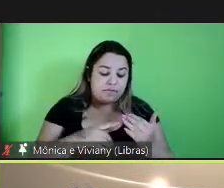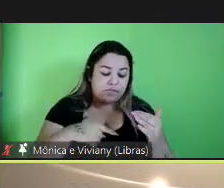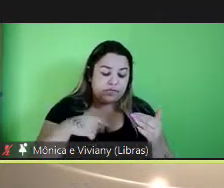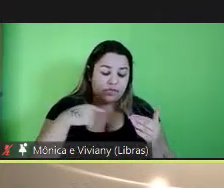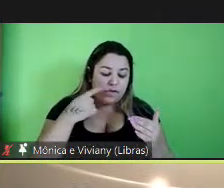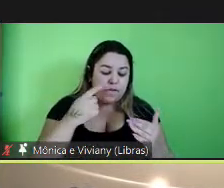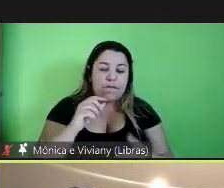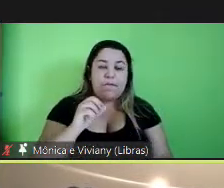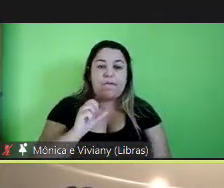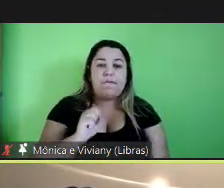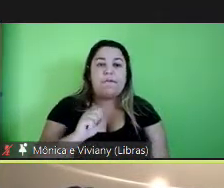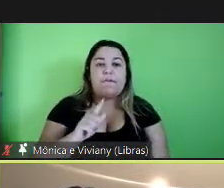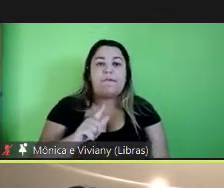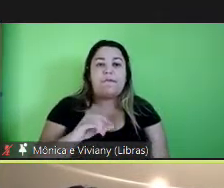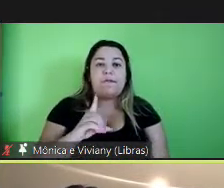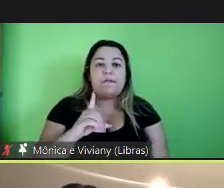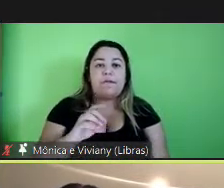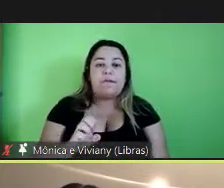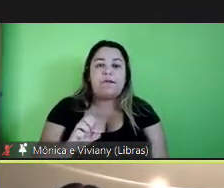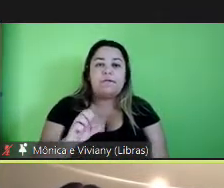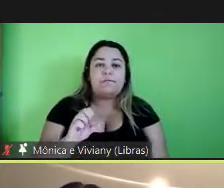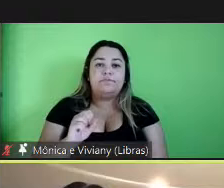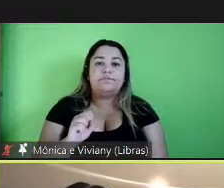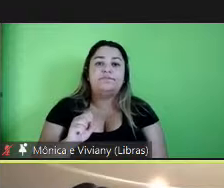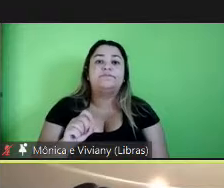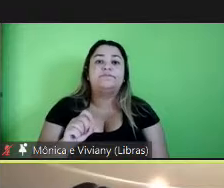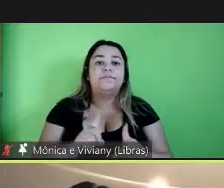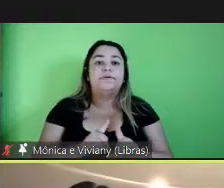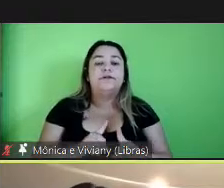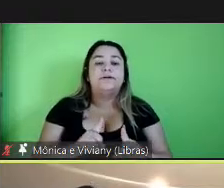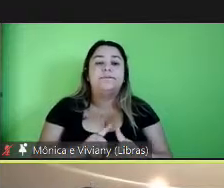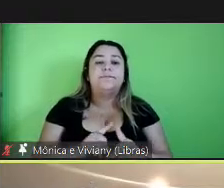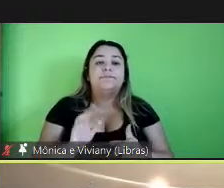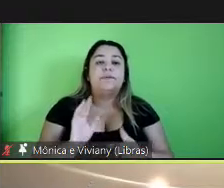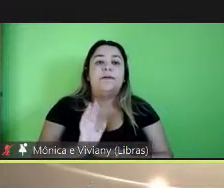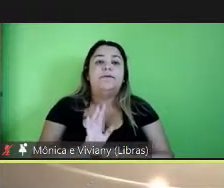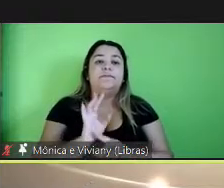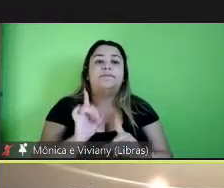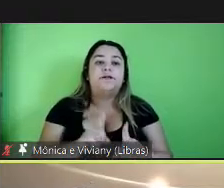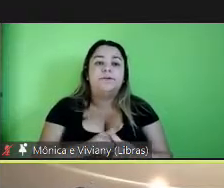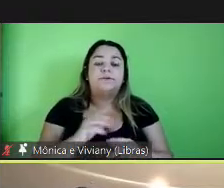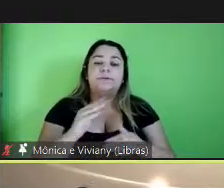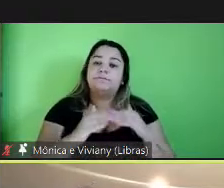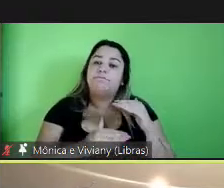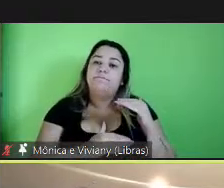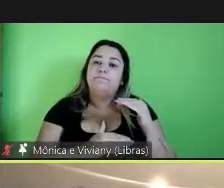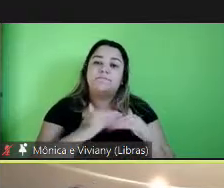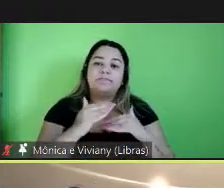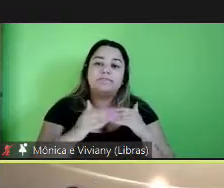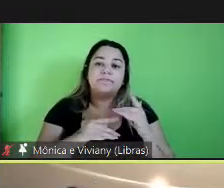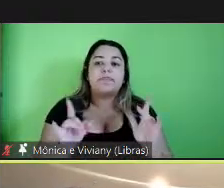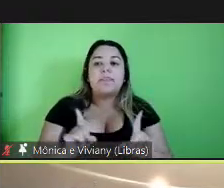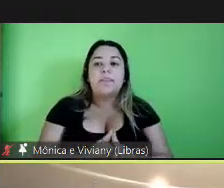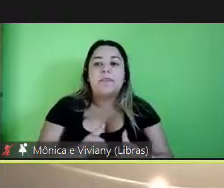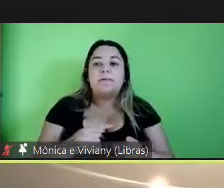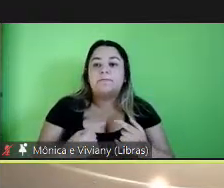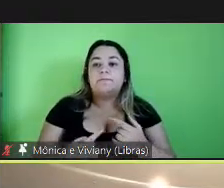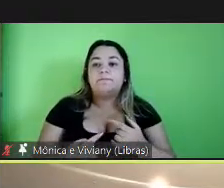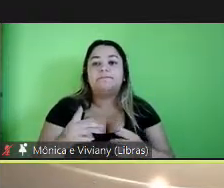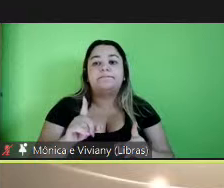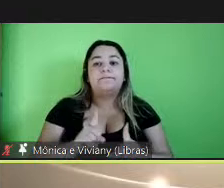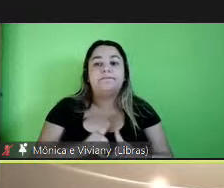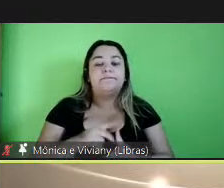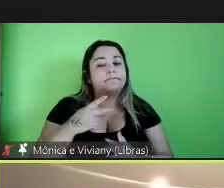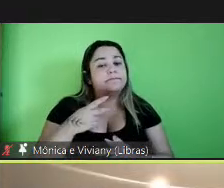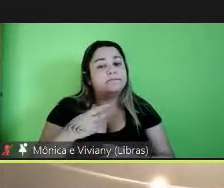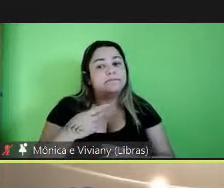approach. And this process really helped us kind of go on to develop further long lasting relationships and pieces of work with some of our key